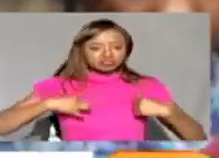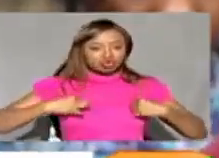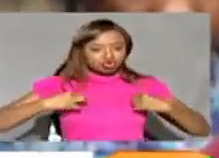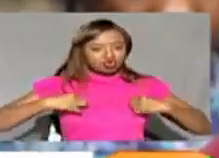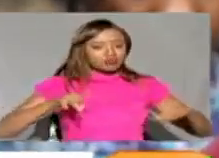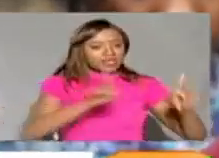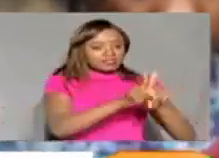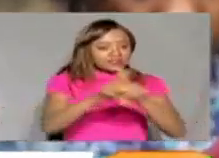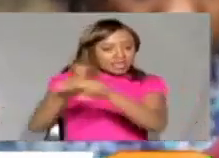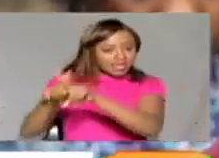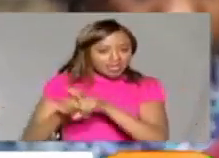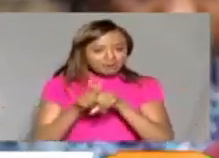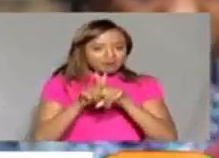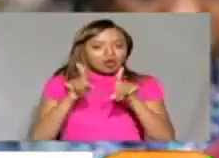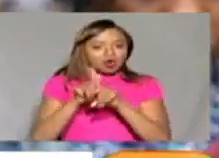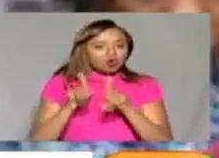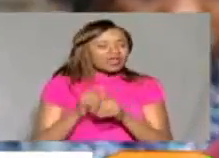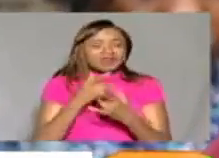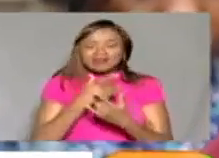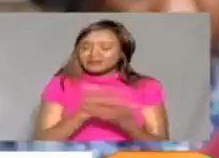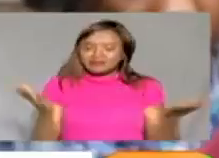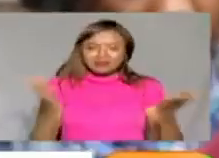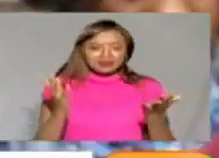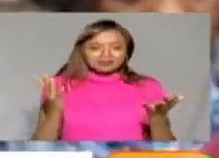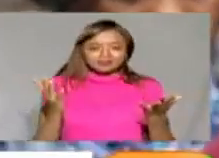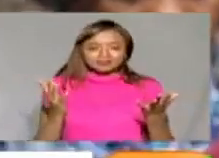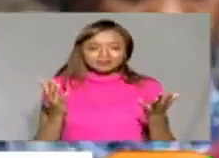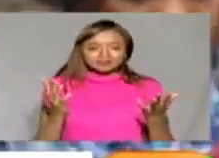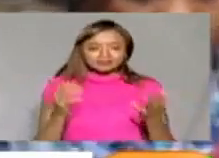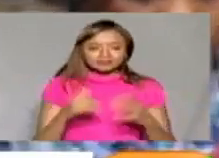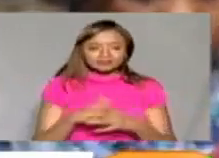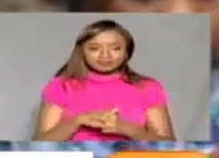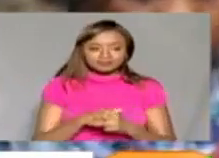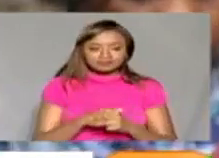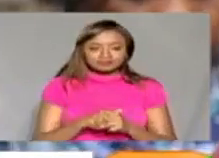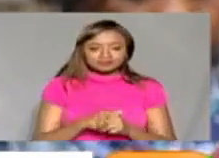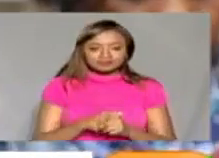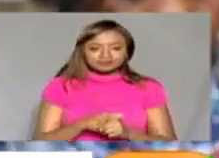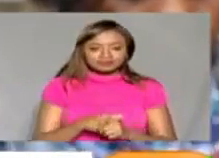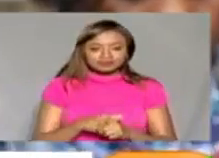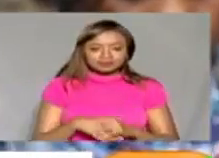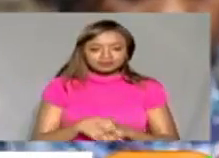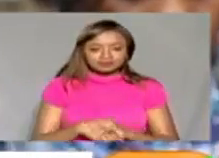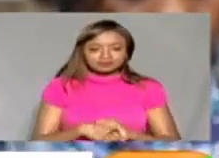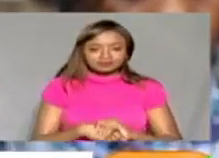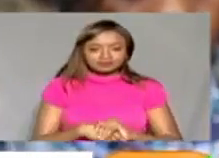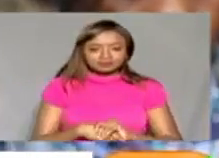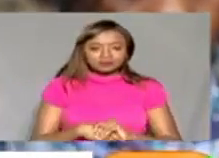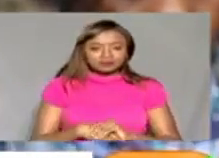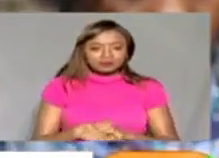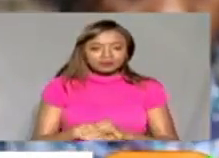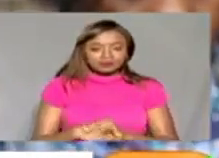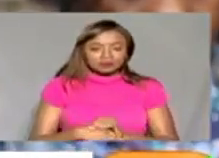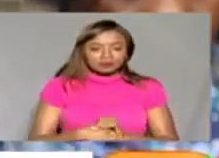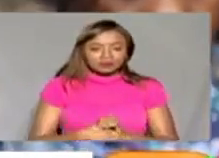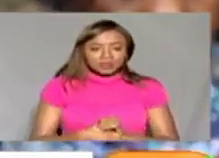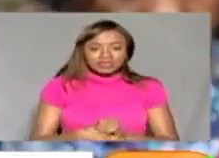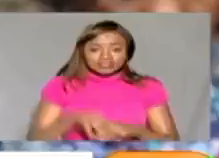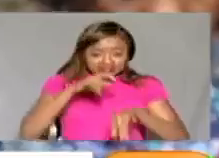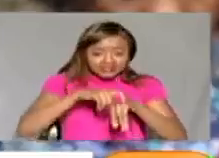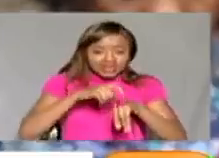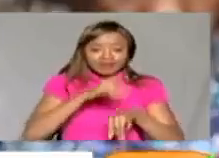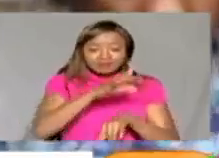SPIV, disbanding a flying squad, that have in the past, of course, been accused of the killings, we've seen a spike in killings. In